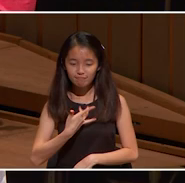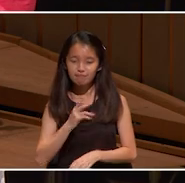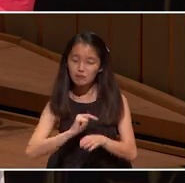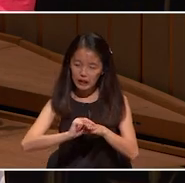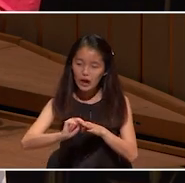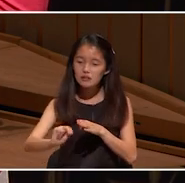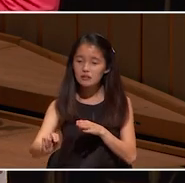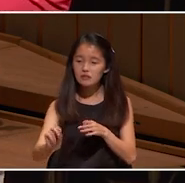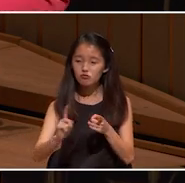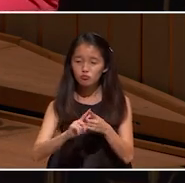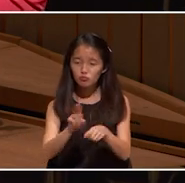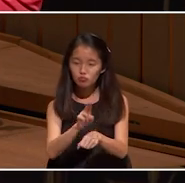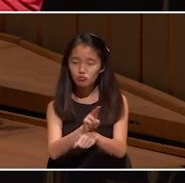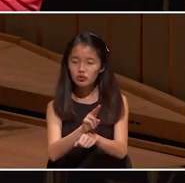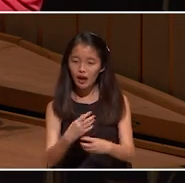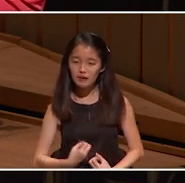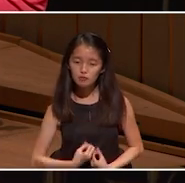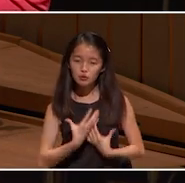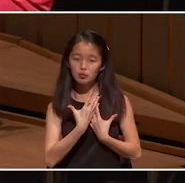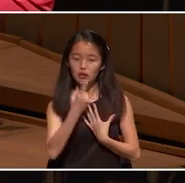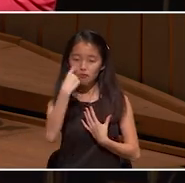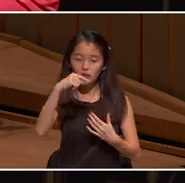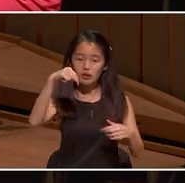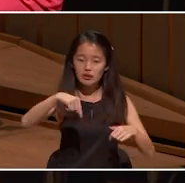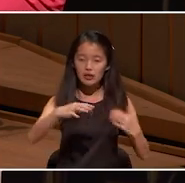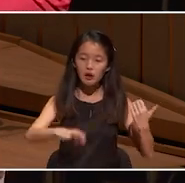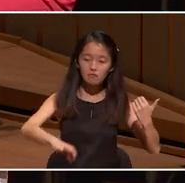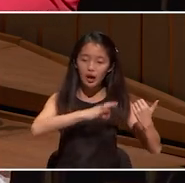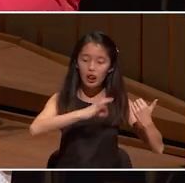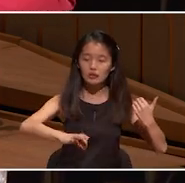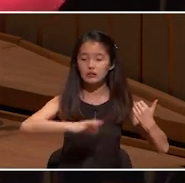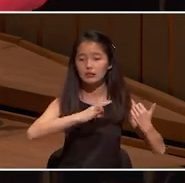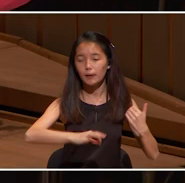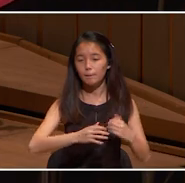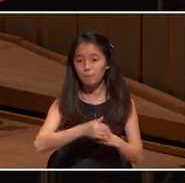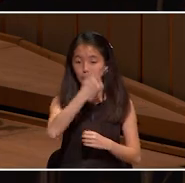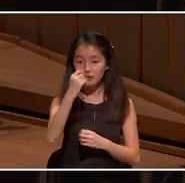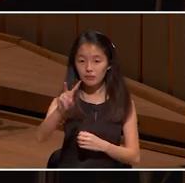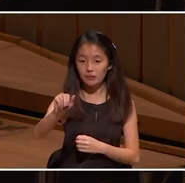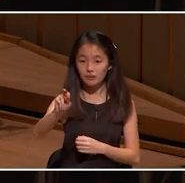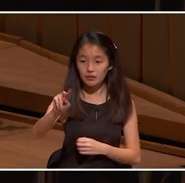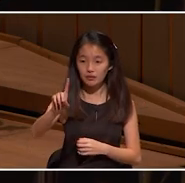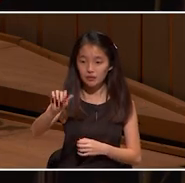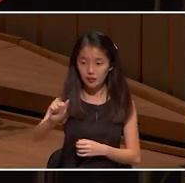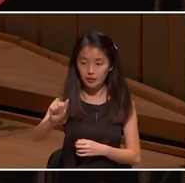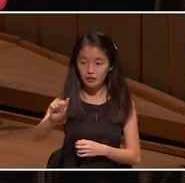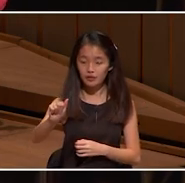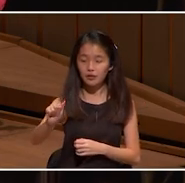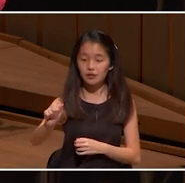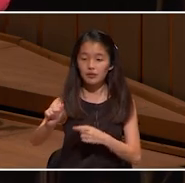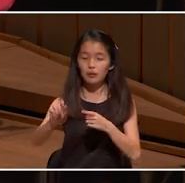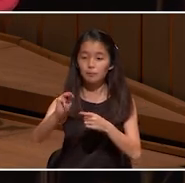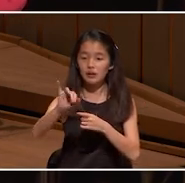as the inspiration for the violin concerto because VANDA Miss Joaquim also refers to a famous violin